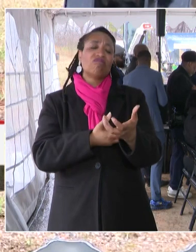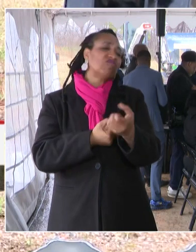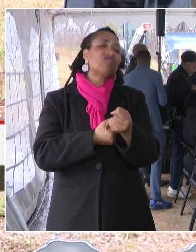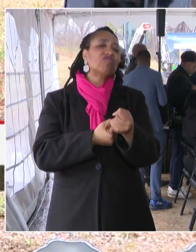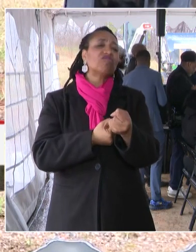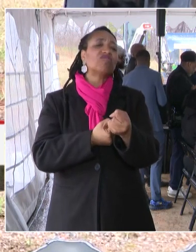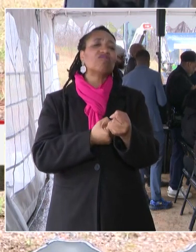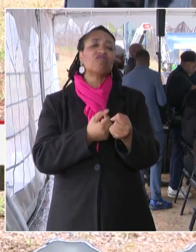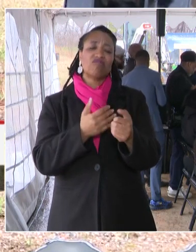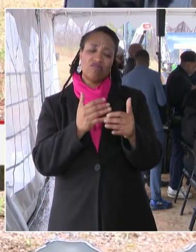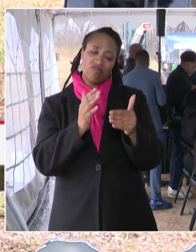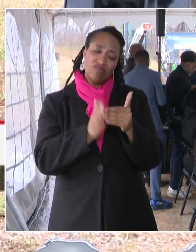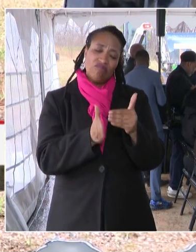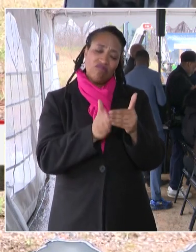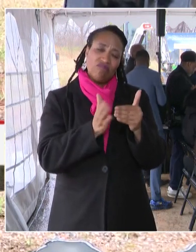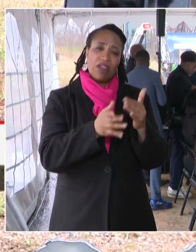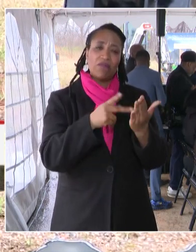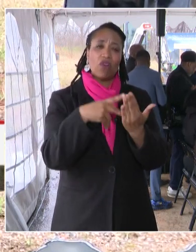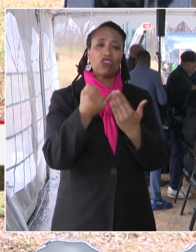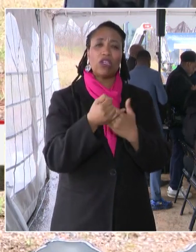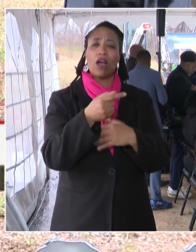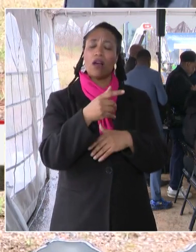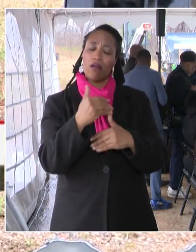round of applause.